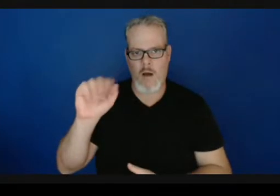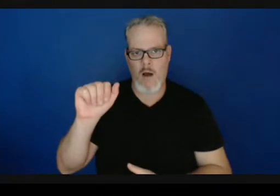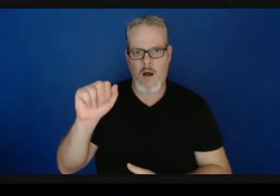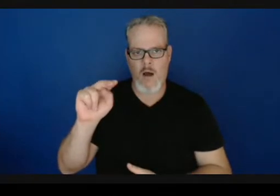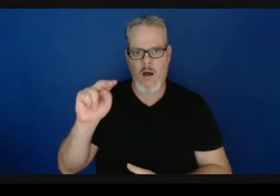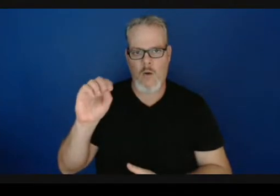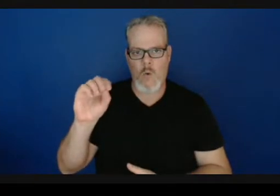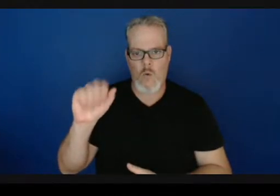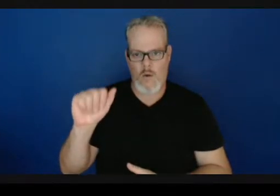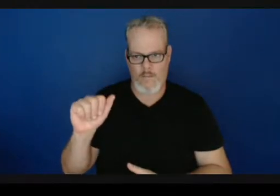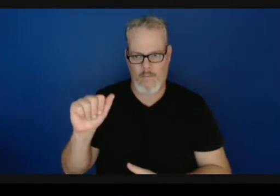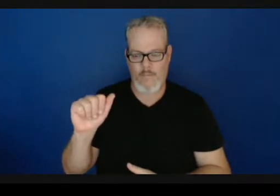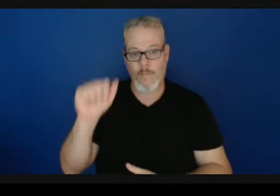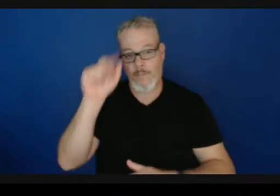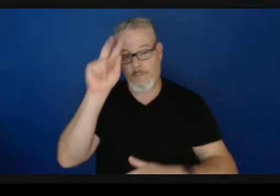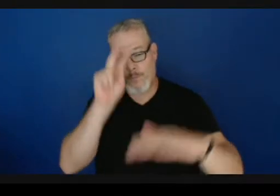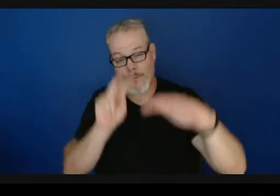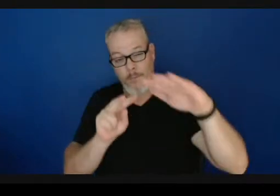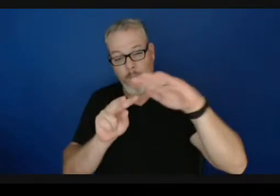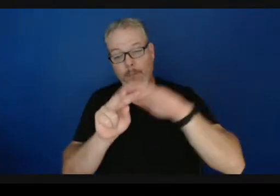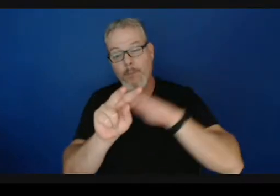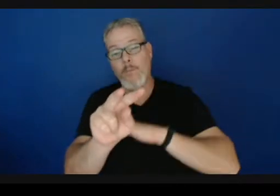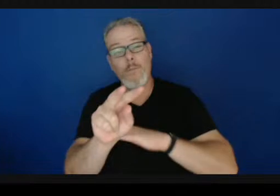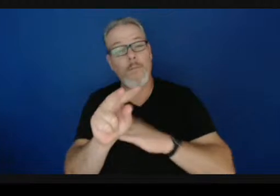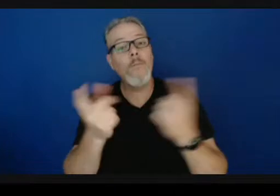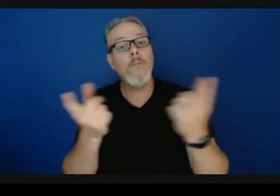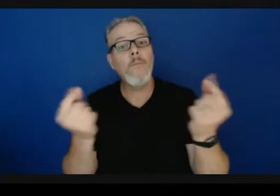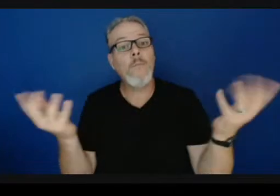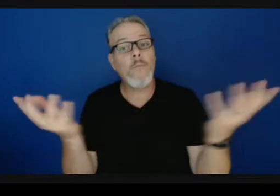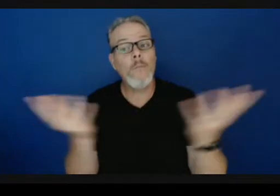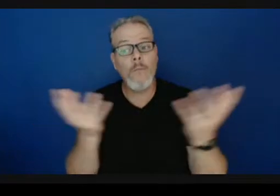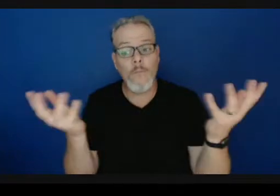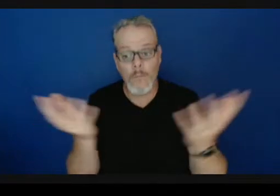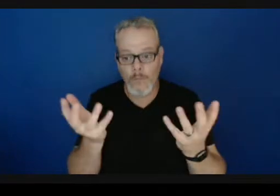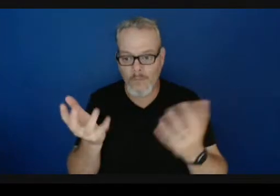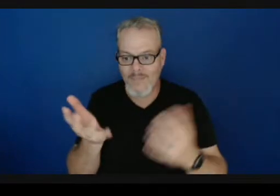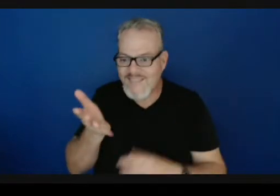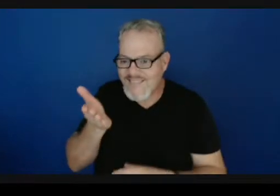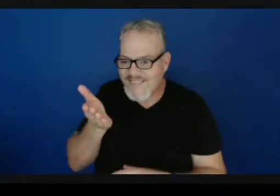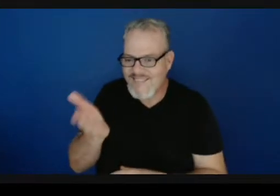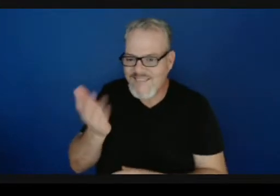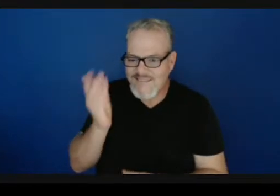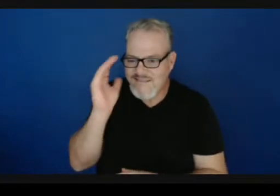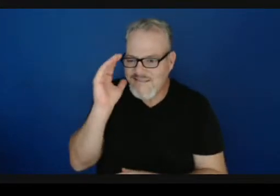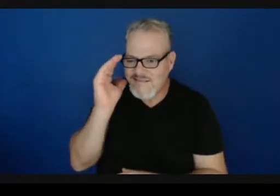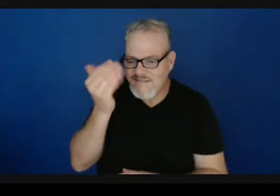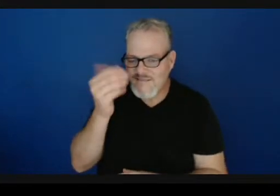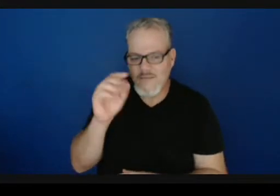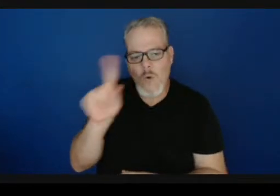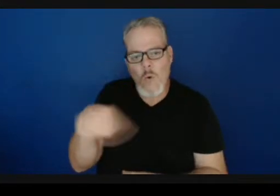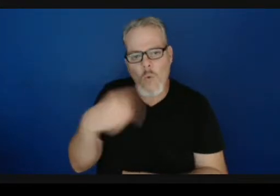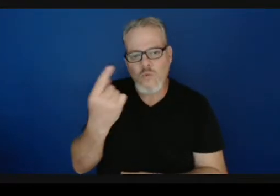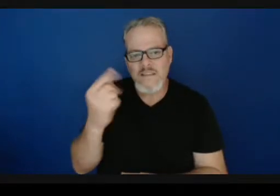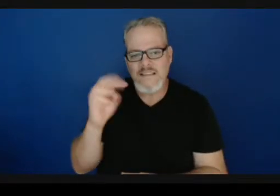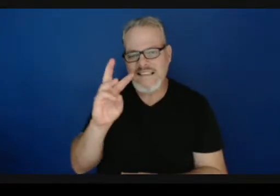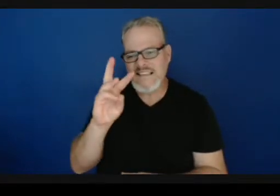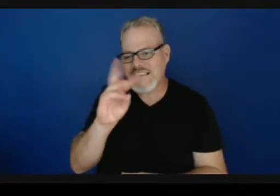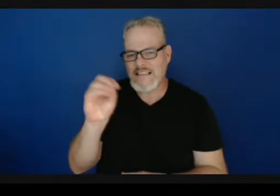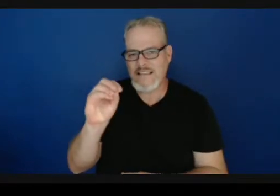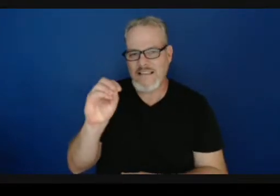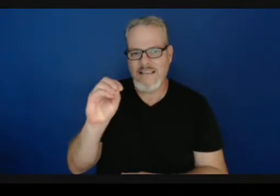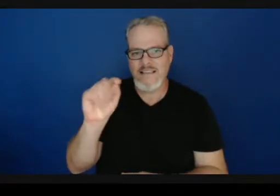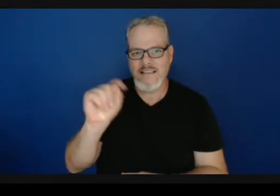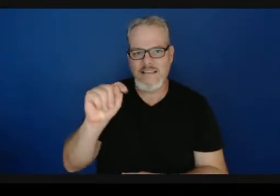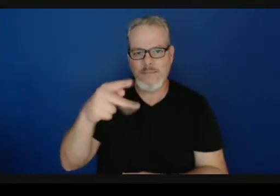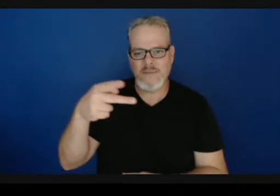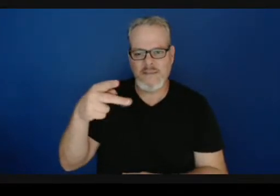And that forecast at present looks like this. There's only 60 tons per day of SO2 coming out of the volcano,